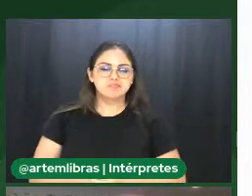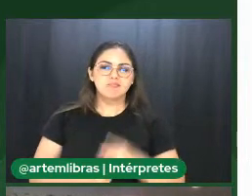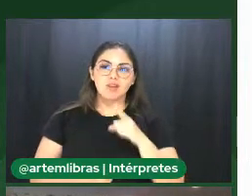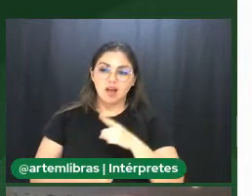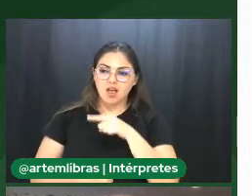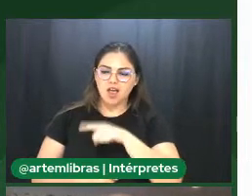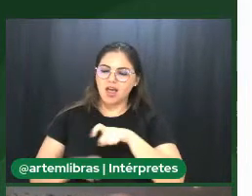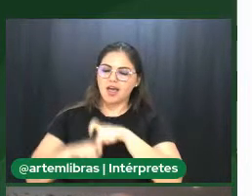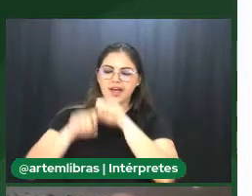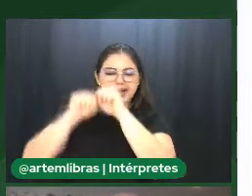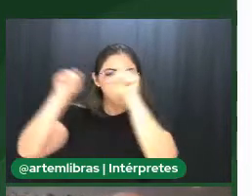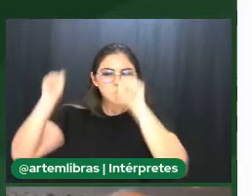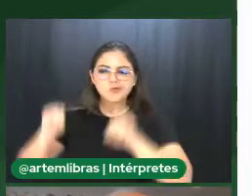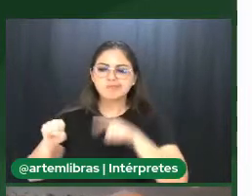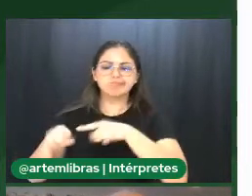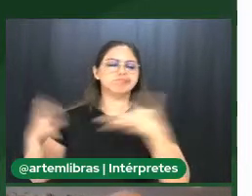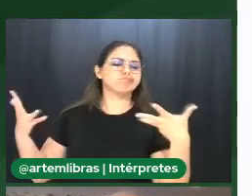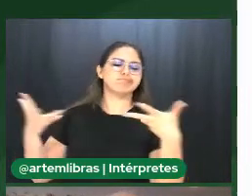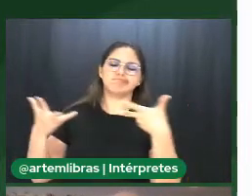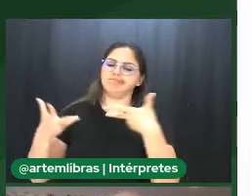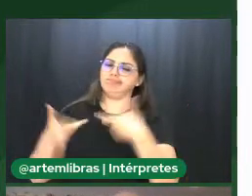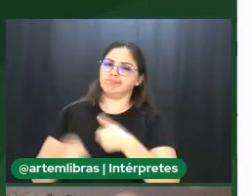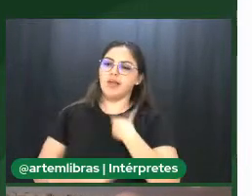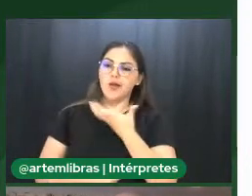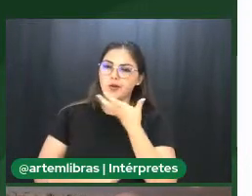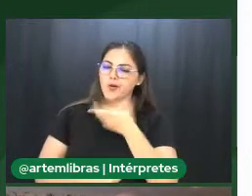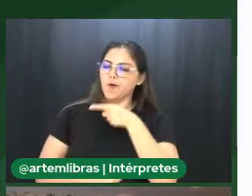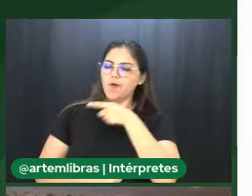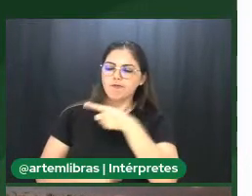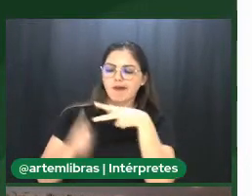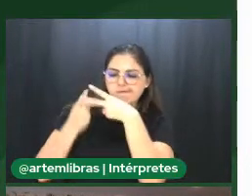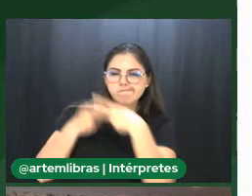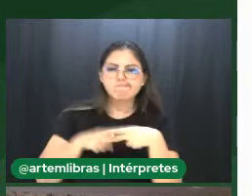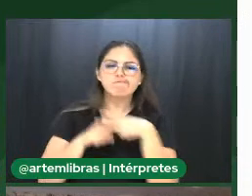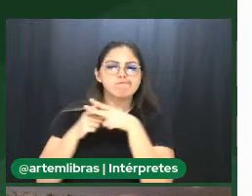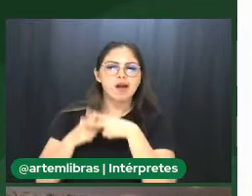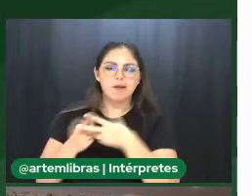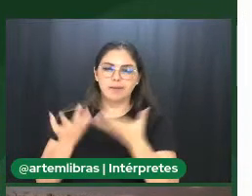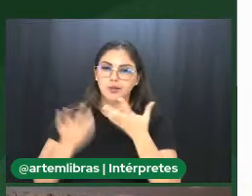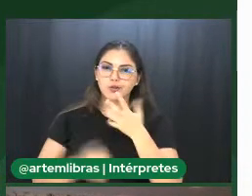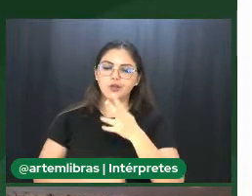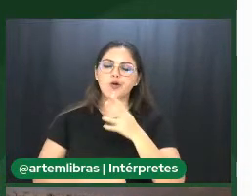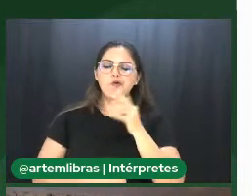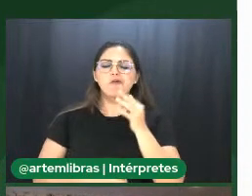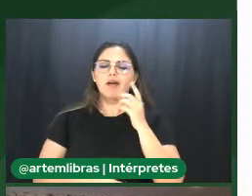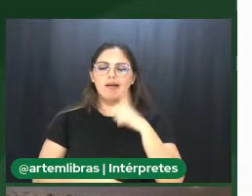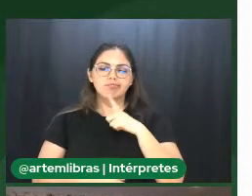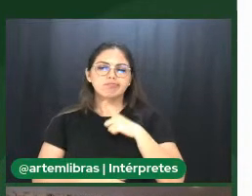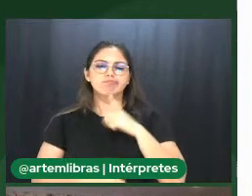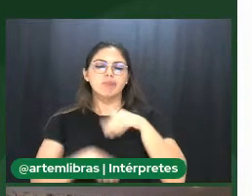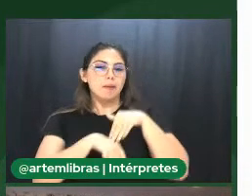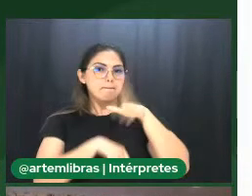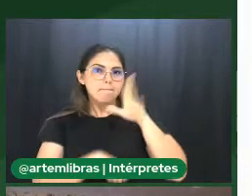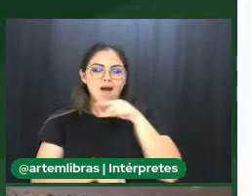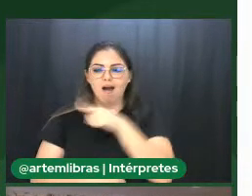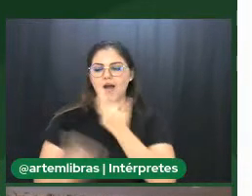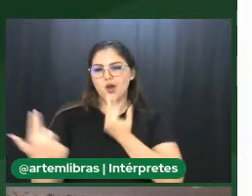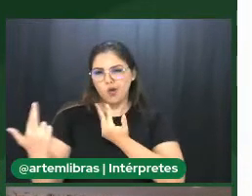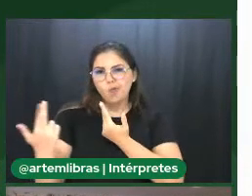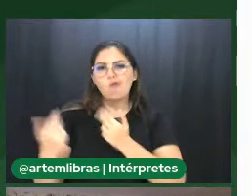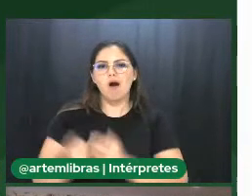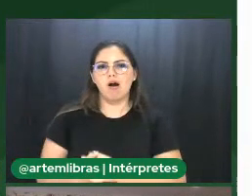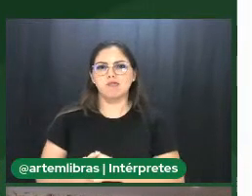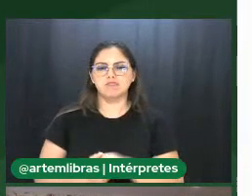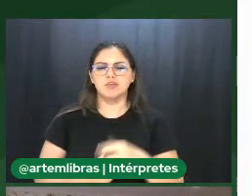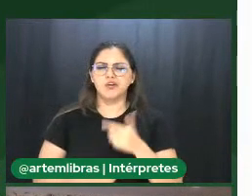seeing Bloomberg-like terminals for medical decision-making and for many other application areas.